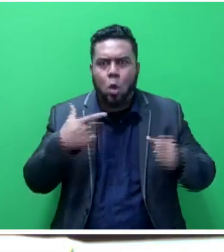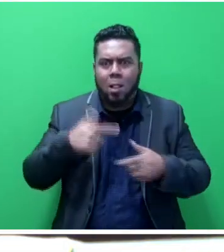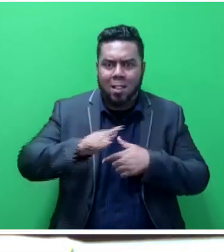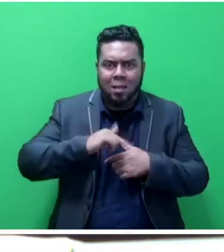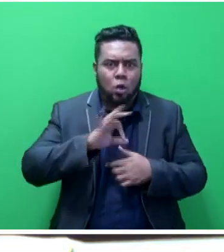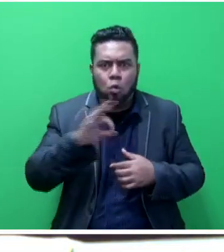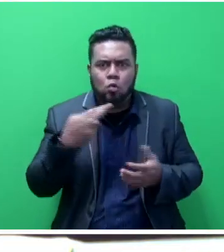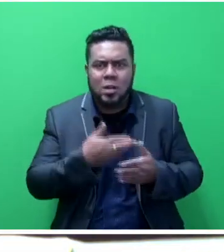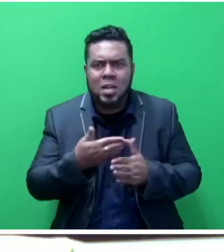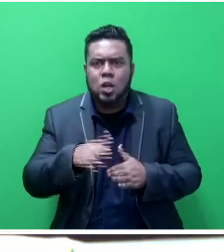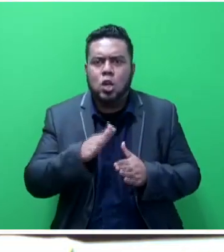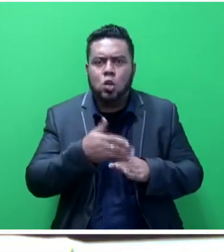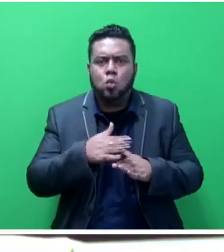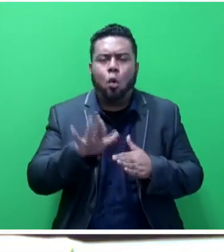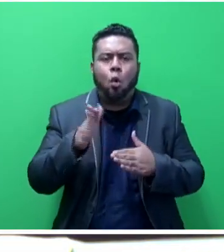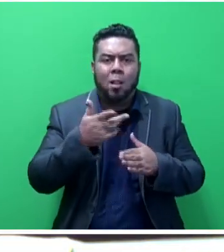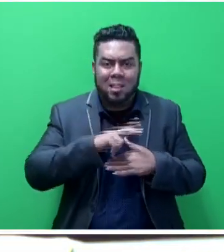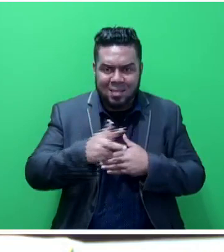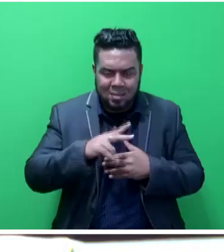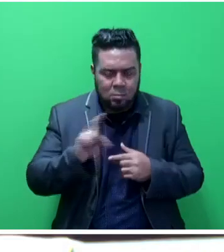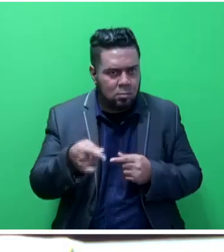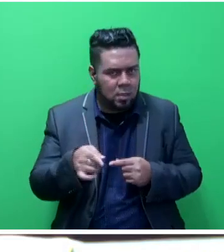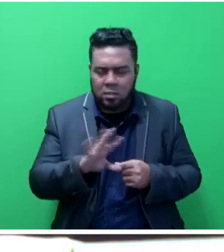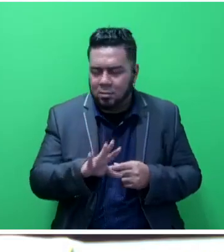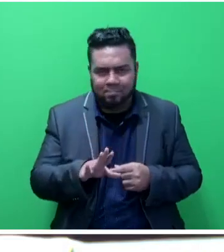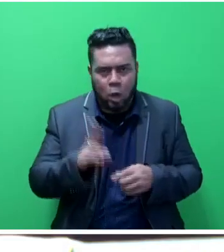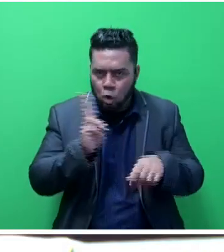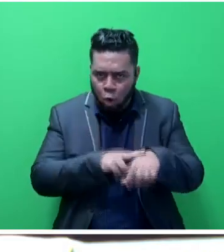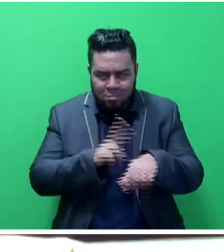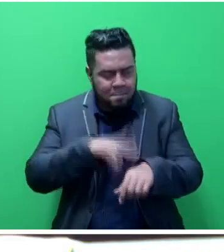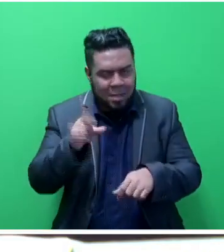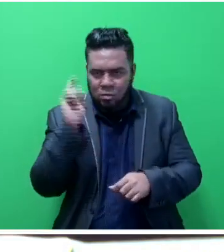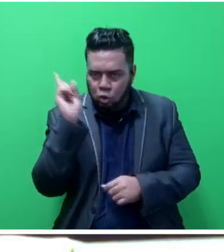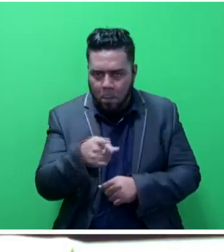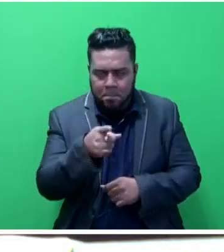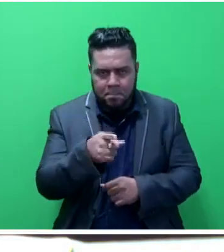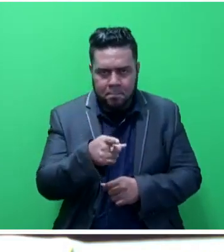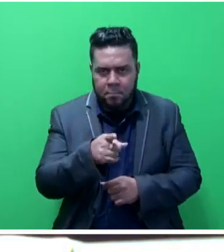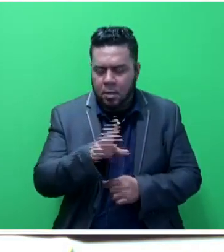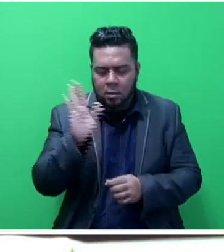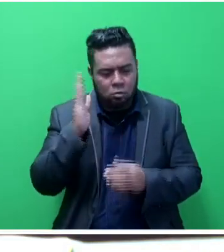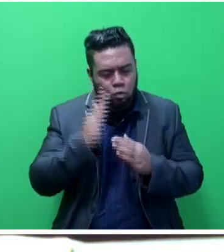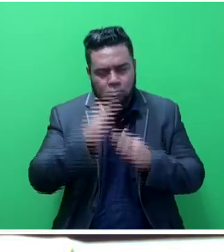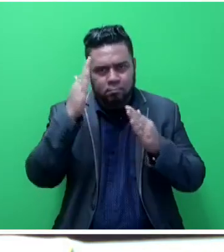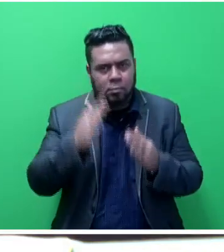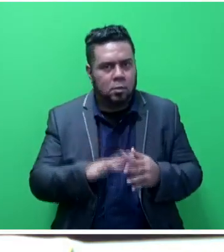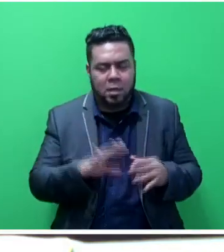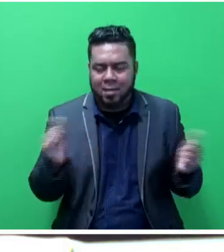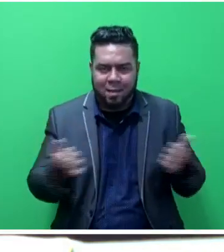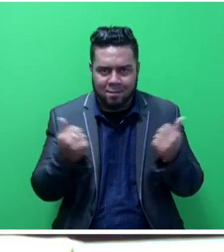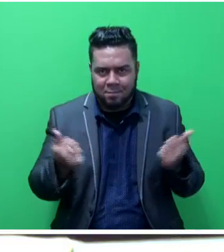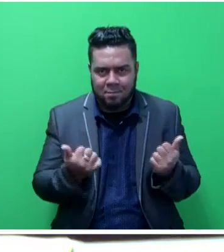the leases, etc. Mr. Speaker, this mischief making must stop, Mr. Speaker. They've done enough damage to the country